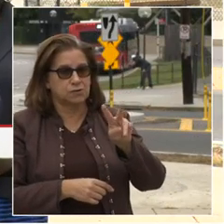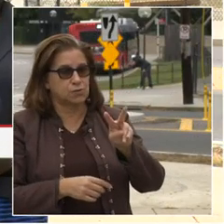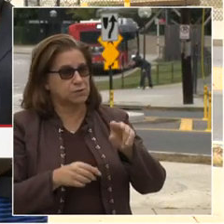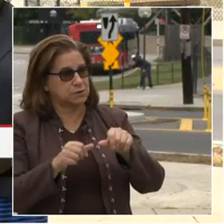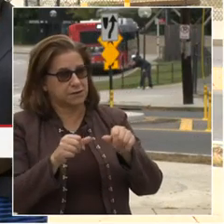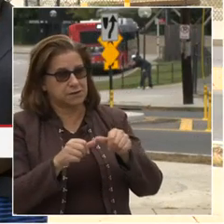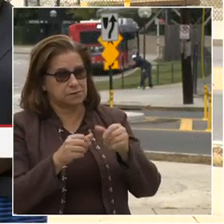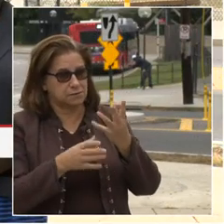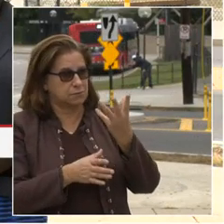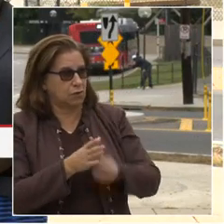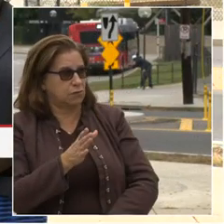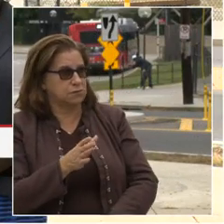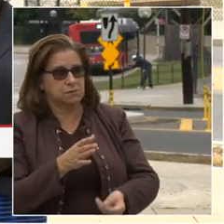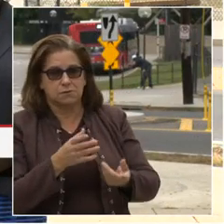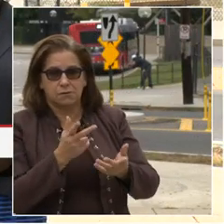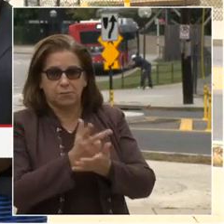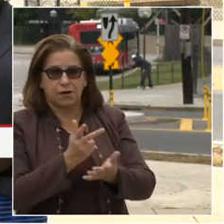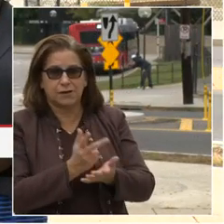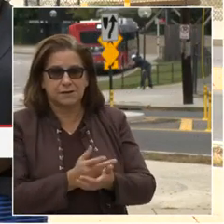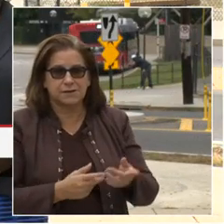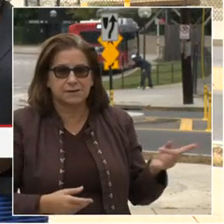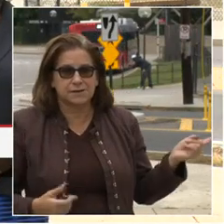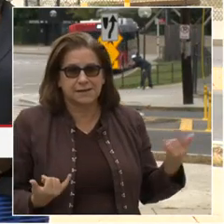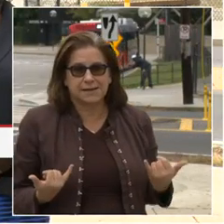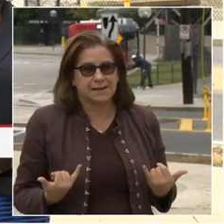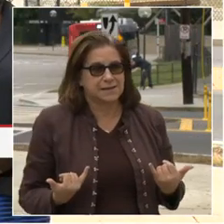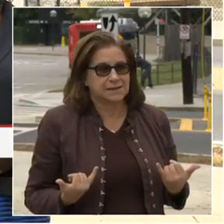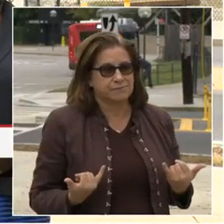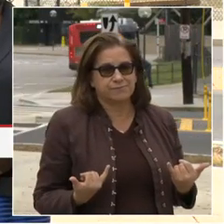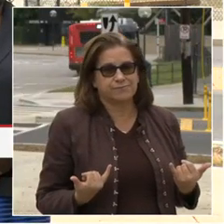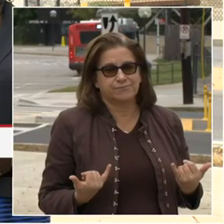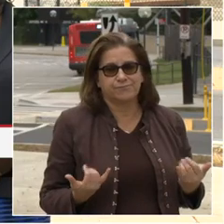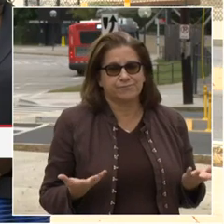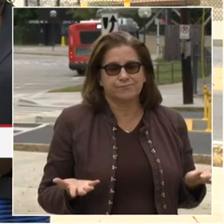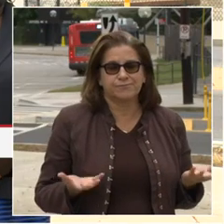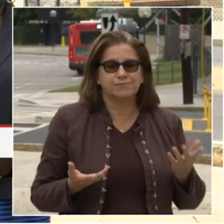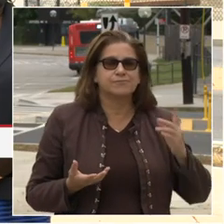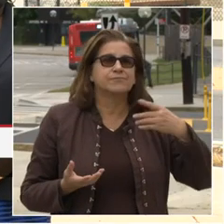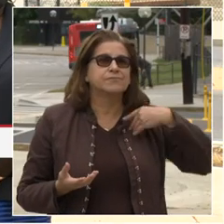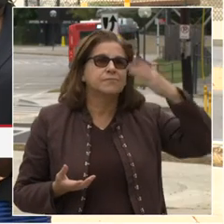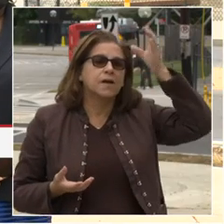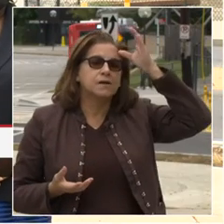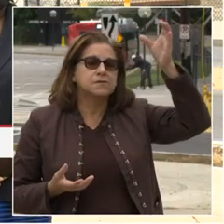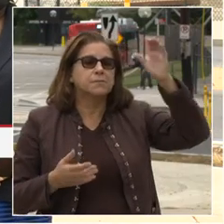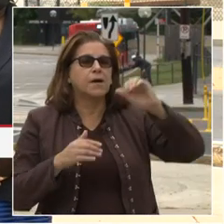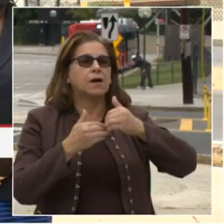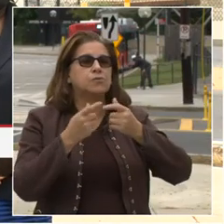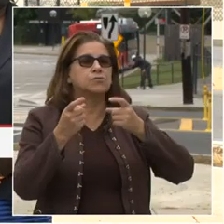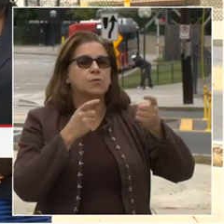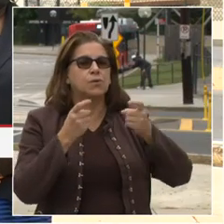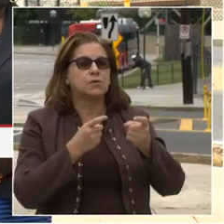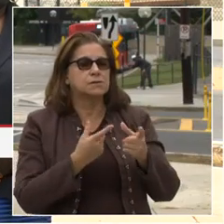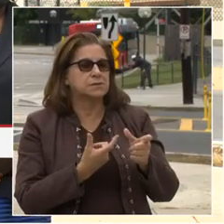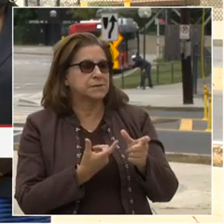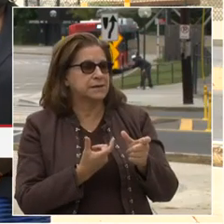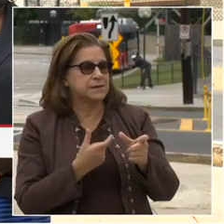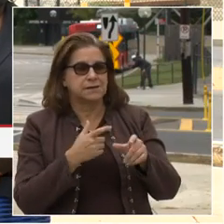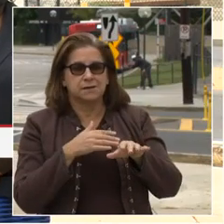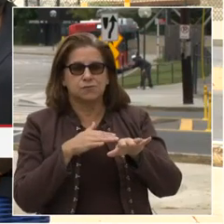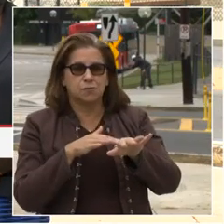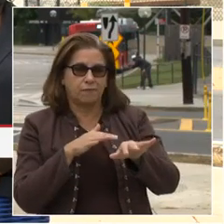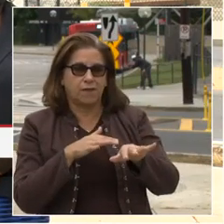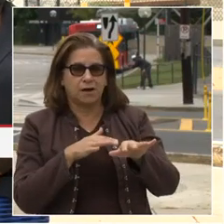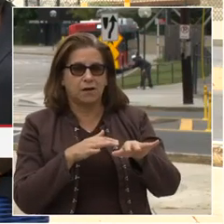Yeah, right now we're only in the concept design phase of that, so we actually have not presented a formal proposal. But we have been studying, looking